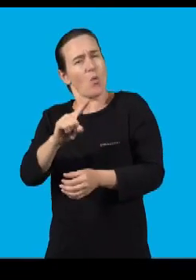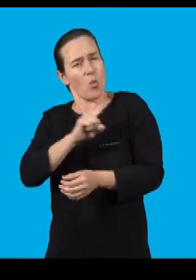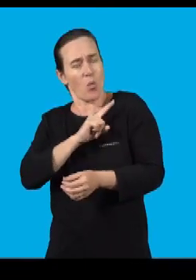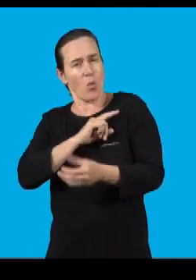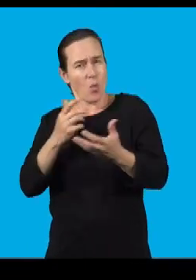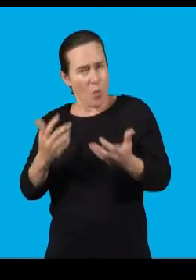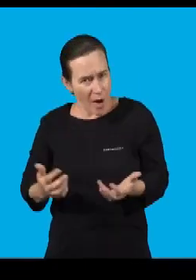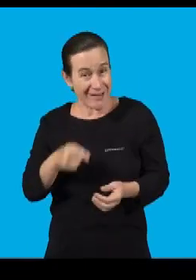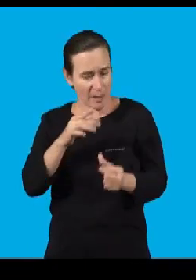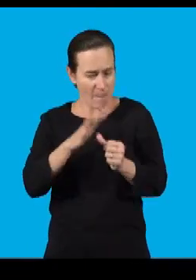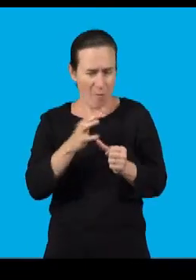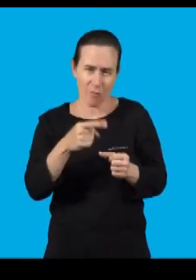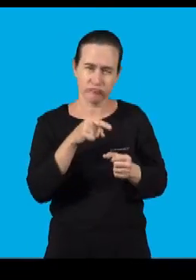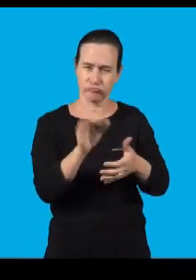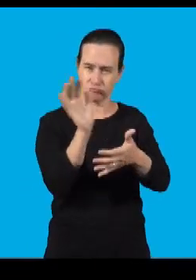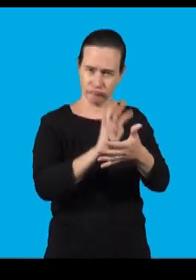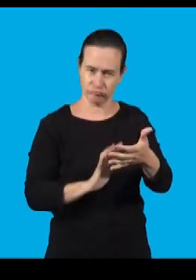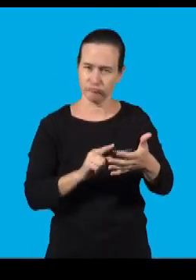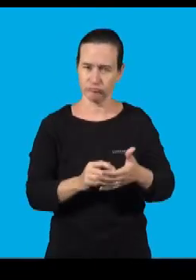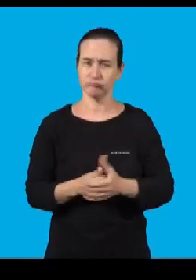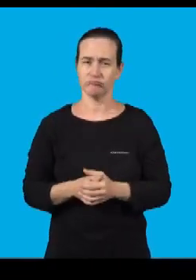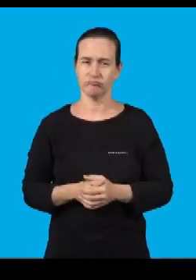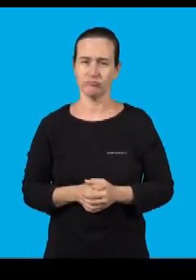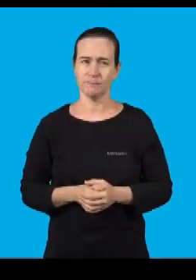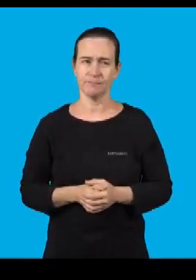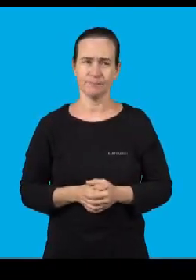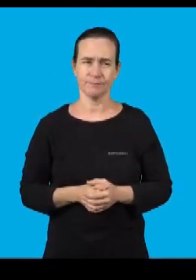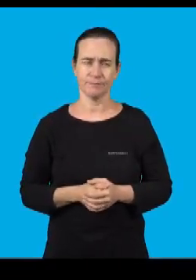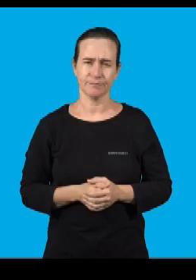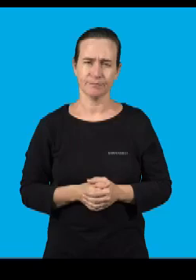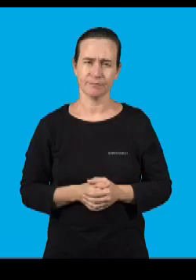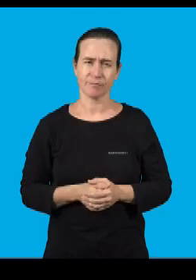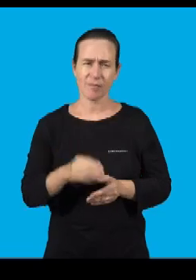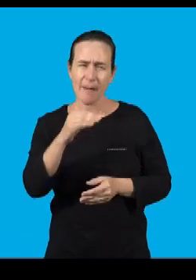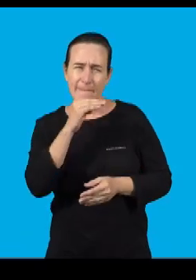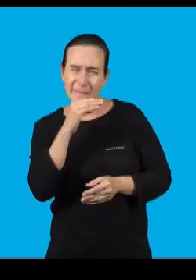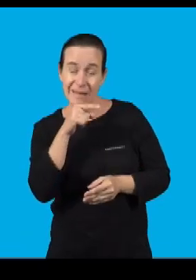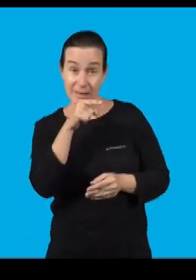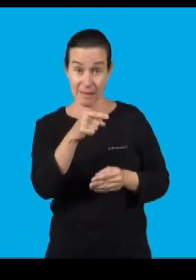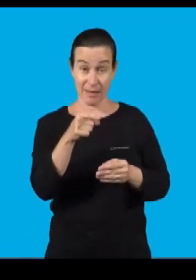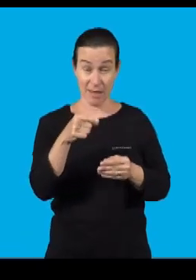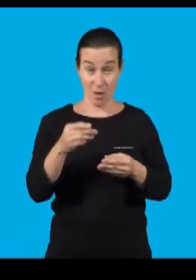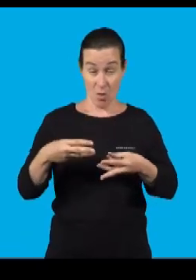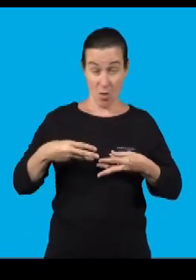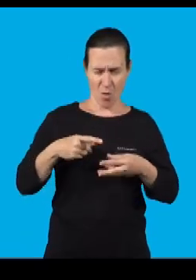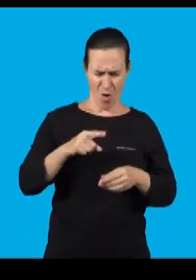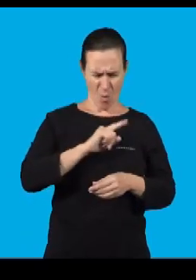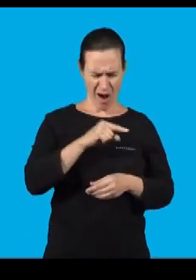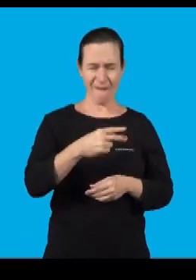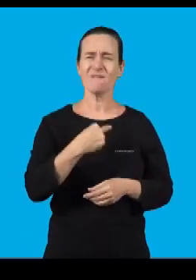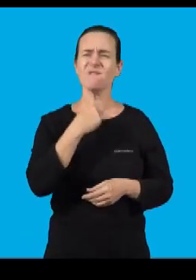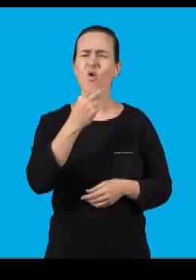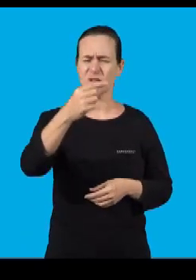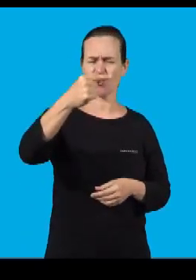is relevant, okay? So that means there's something hidden behind why his voice is growling. Why